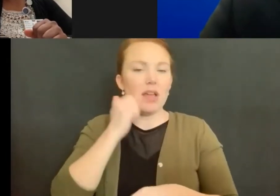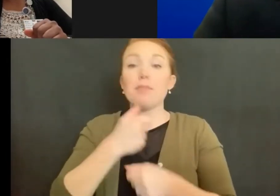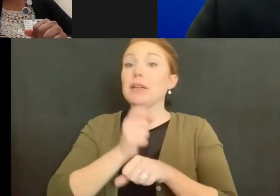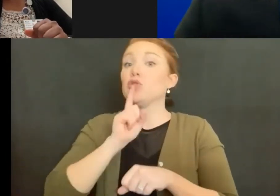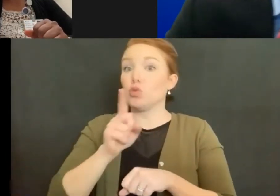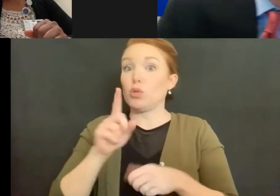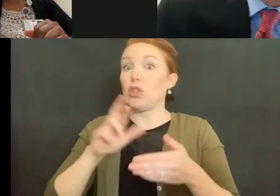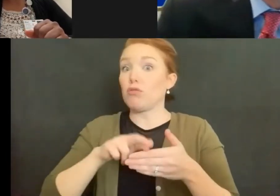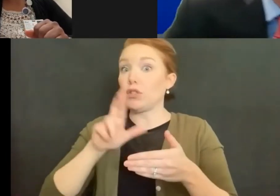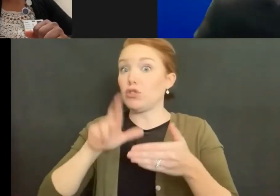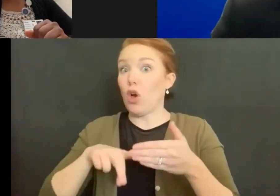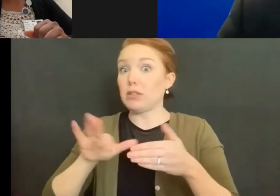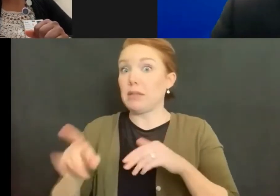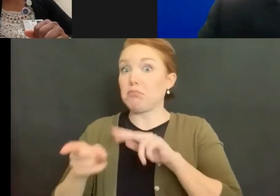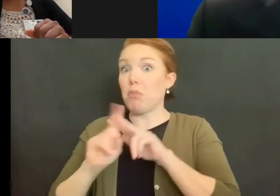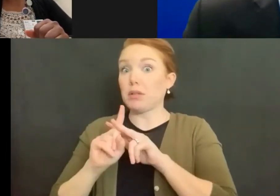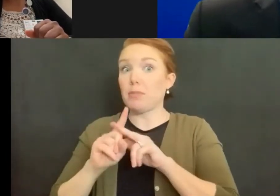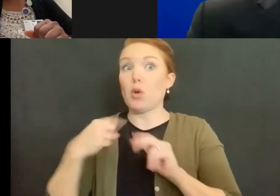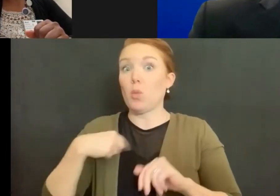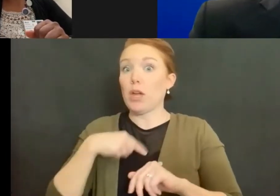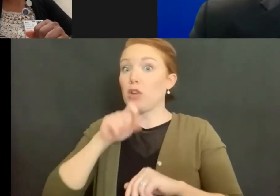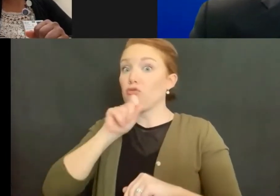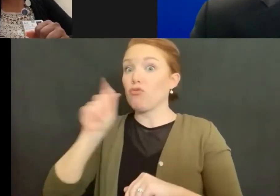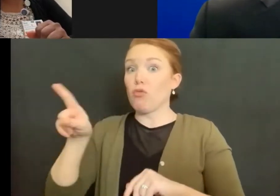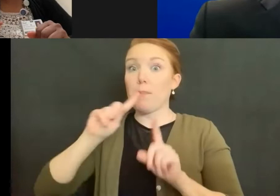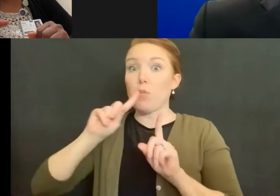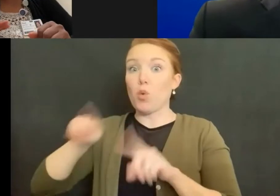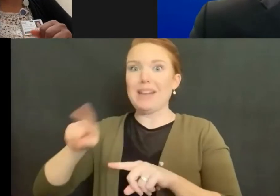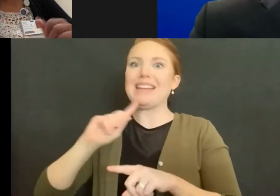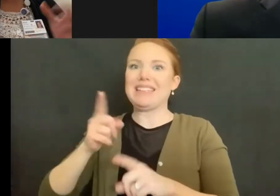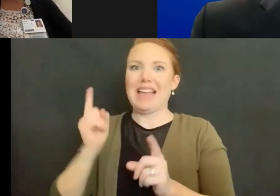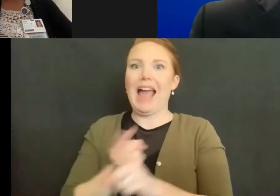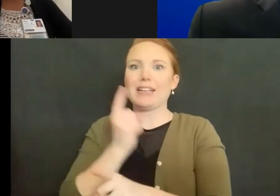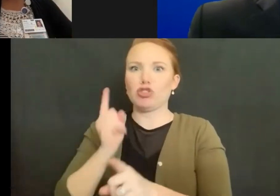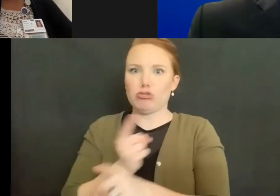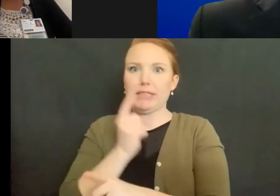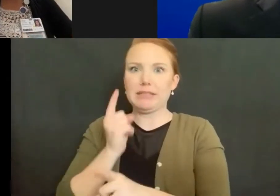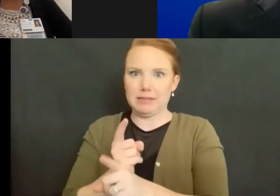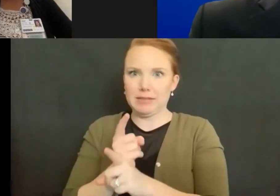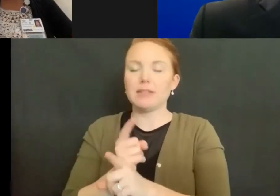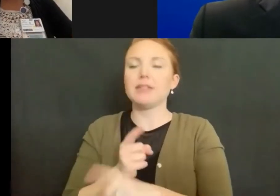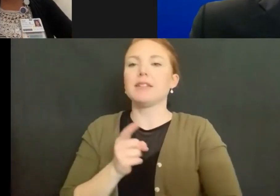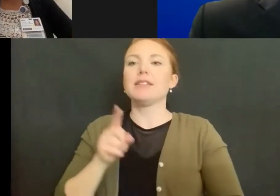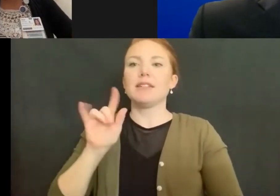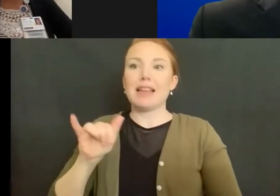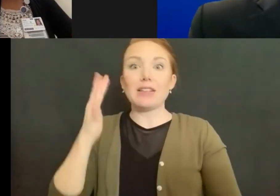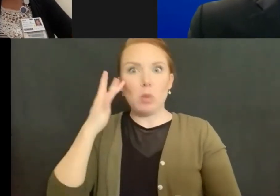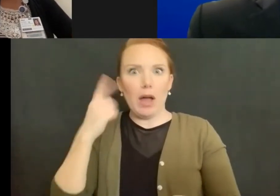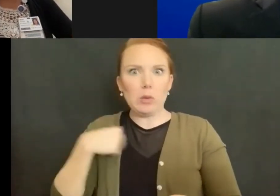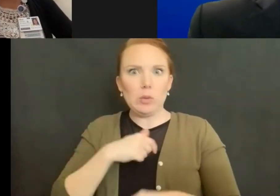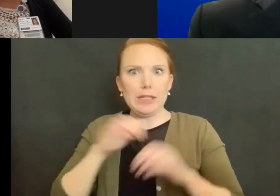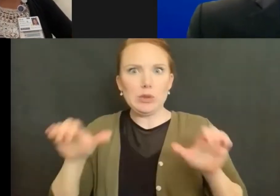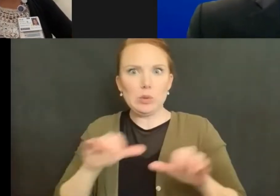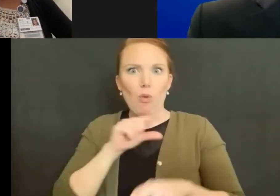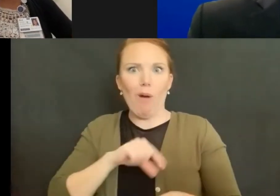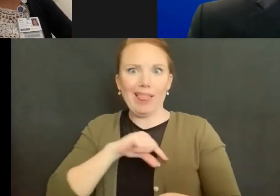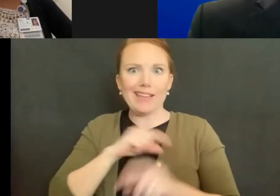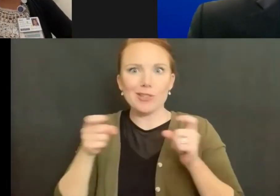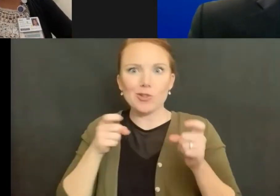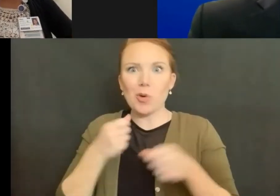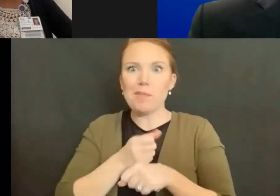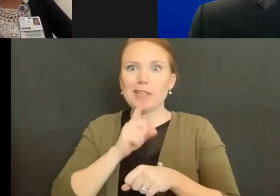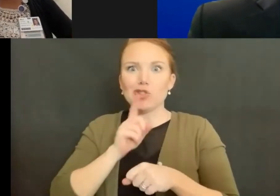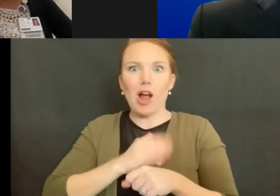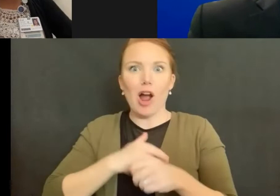result that we are reporting out is accurate enough. Like, that's why we perform the quality control. Sometimes we